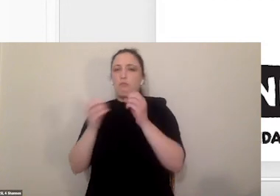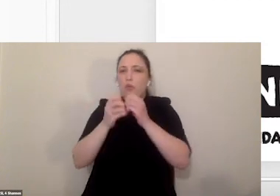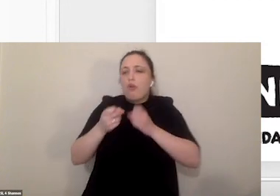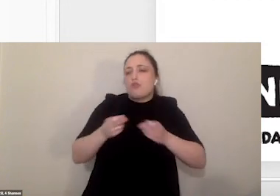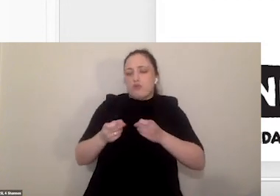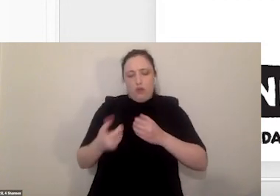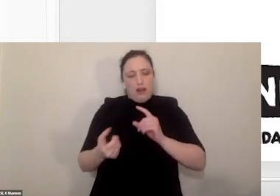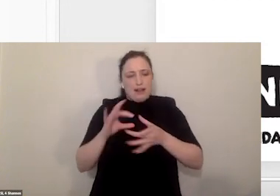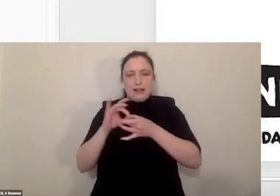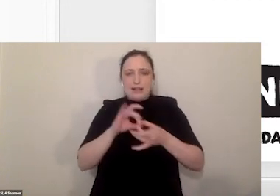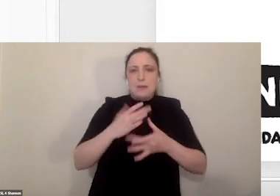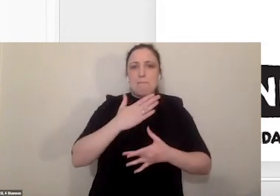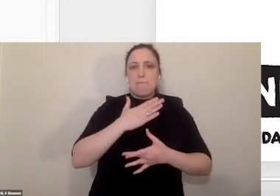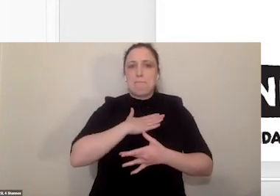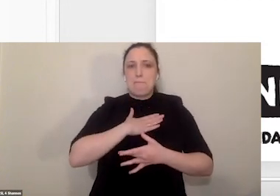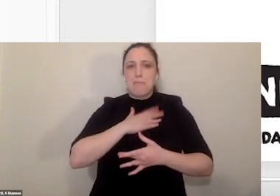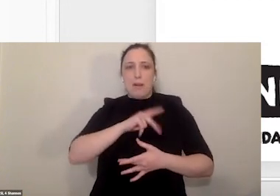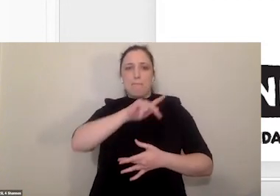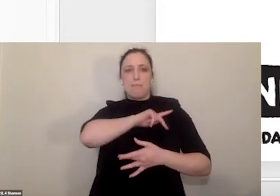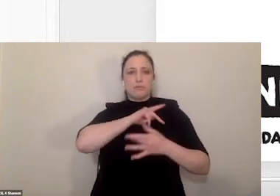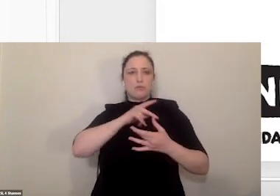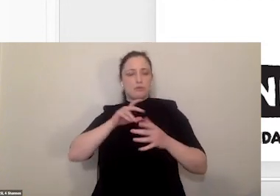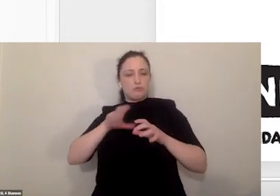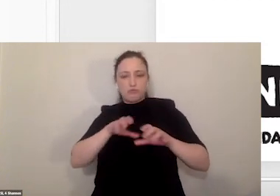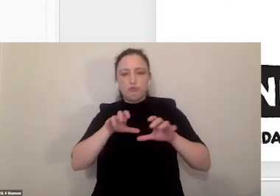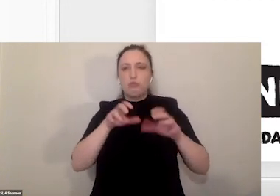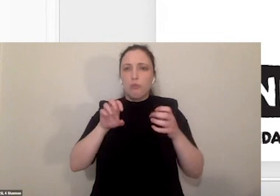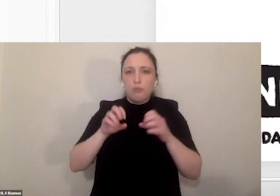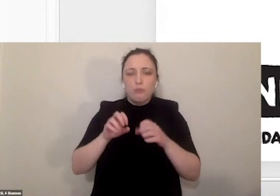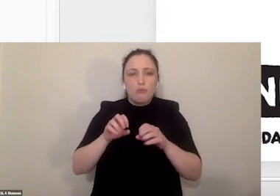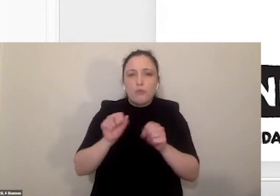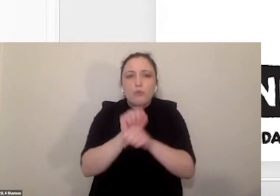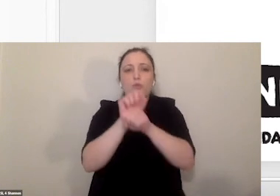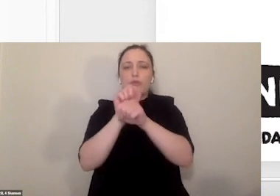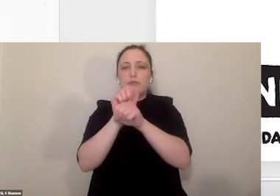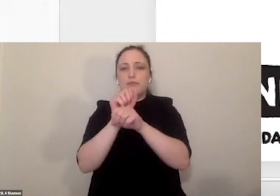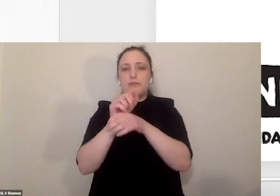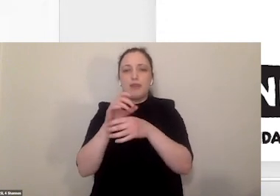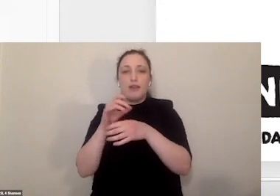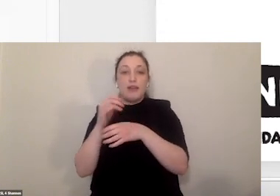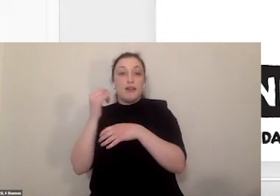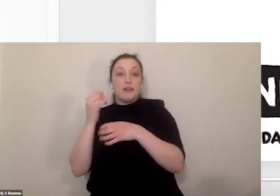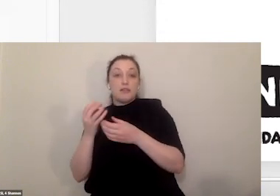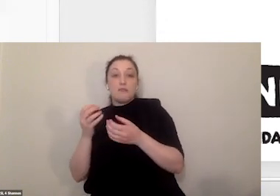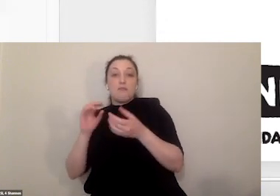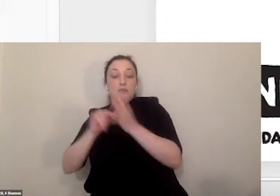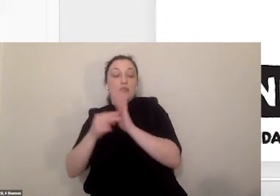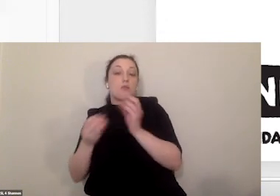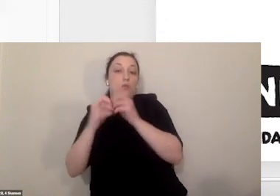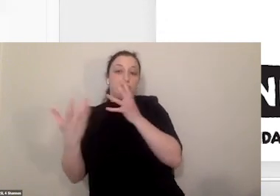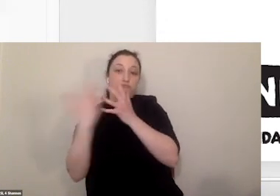work effectively with accommodations and accessibility solutions in your job. And we saw this because managers had better